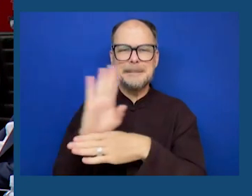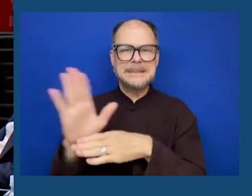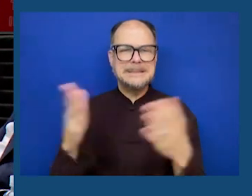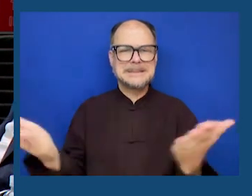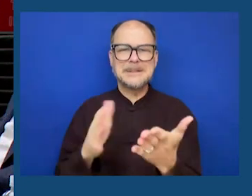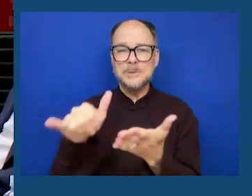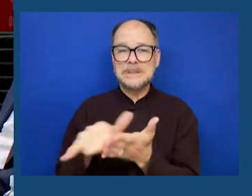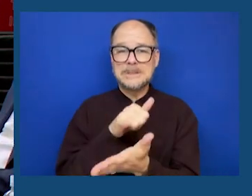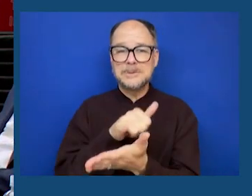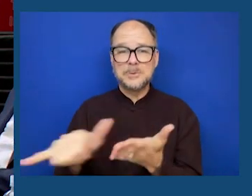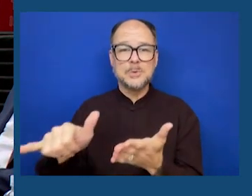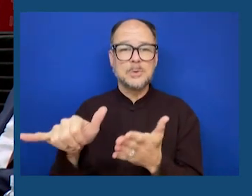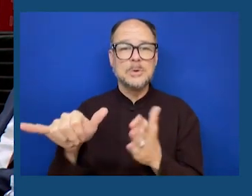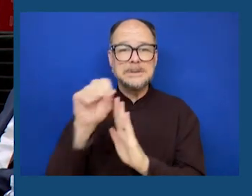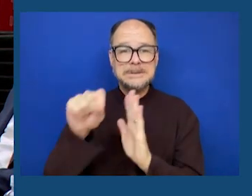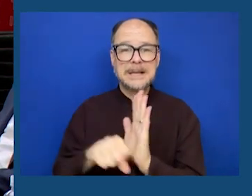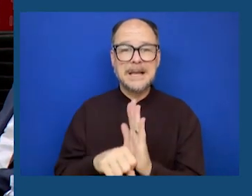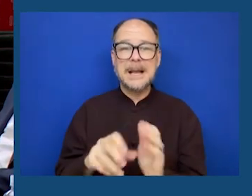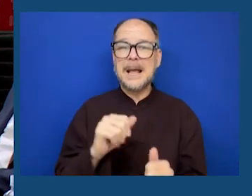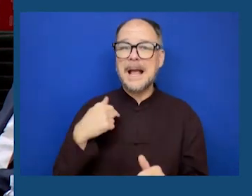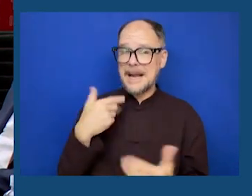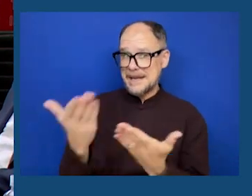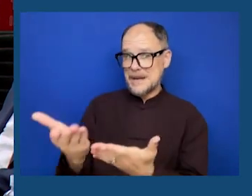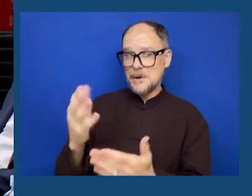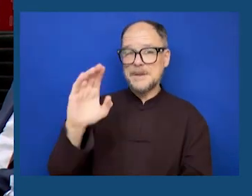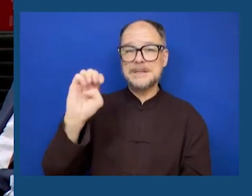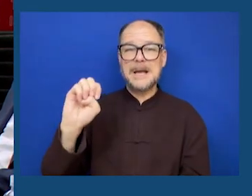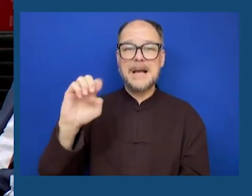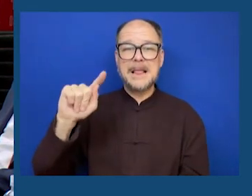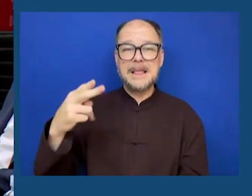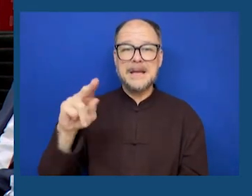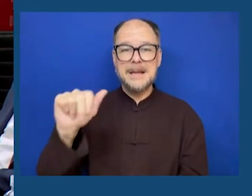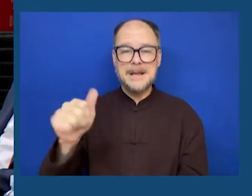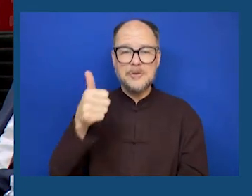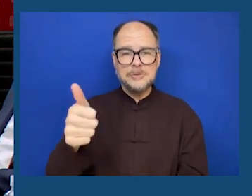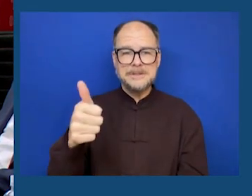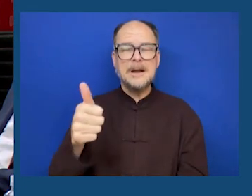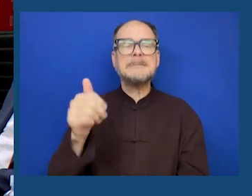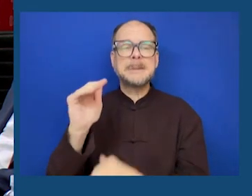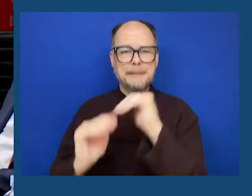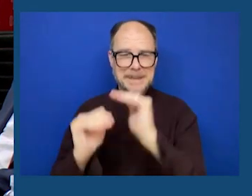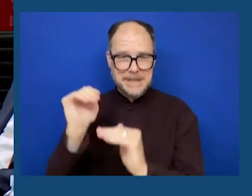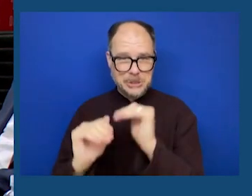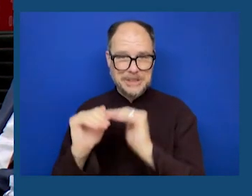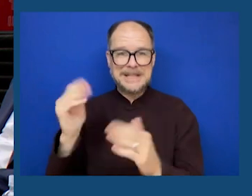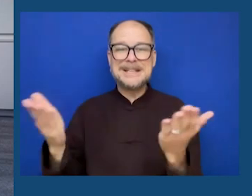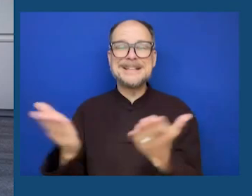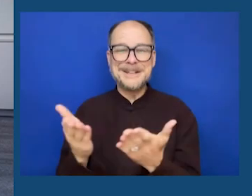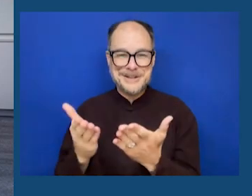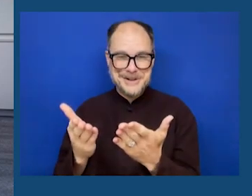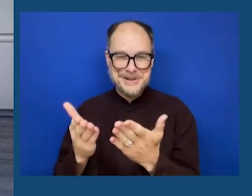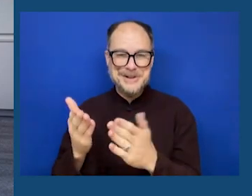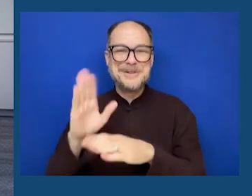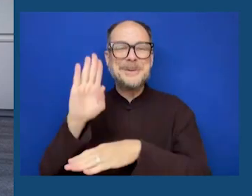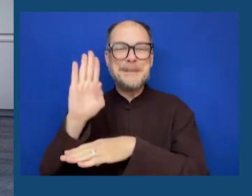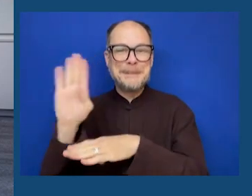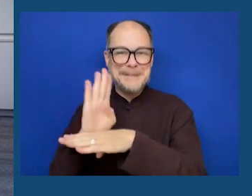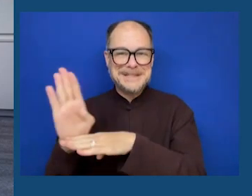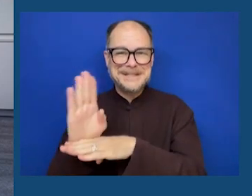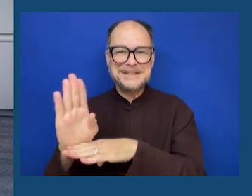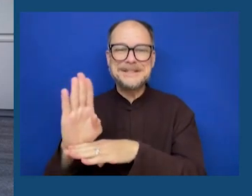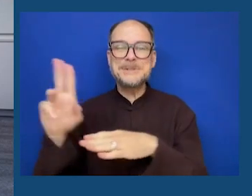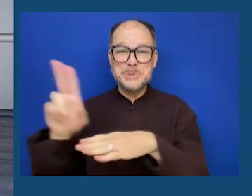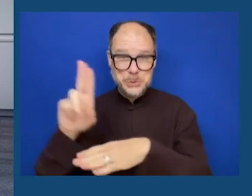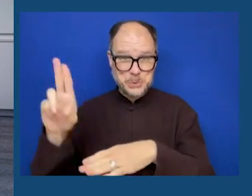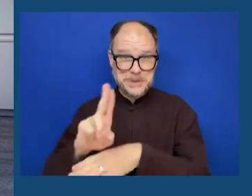who's building a startup in New York and building it on using AI. And I was hoping, Athena, you could briefly tell the